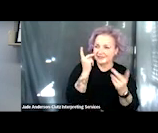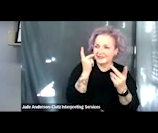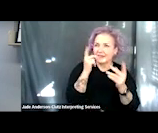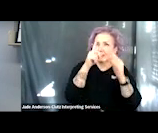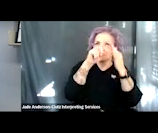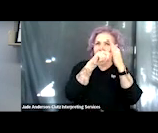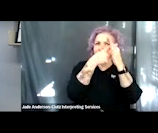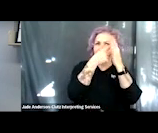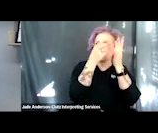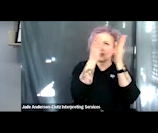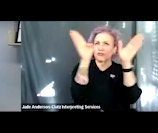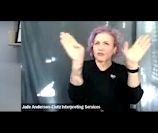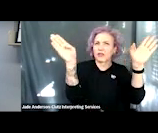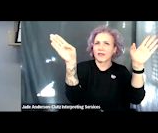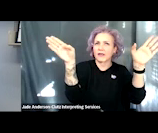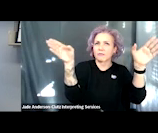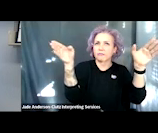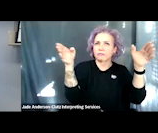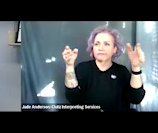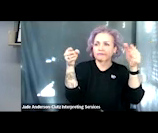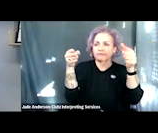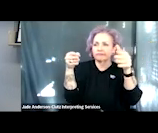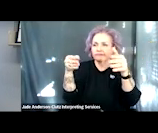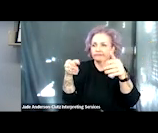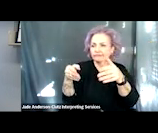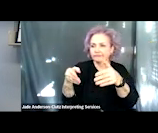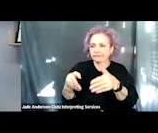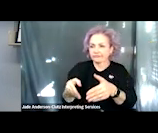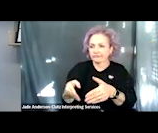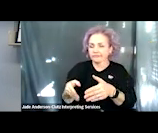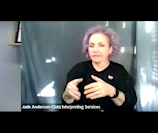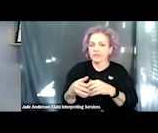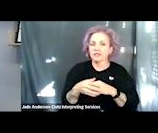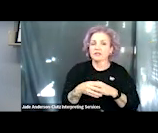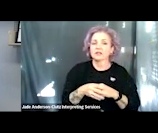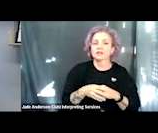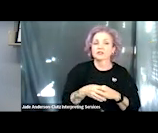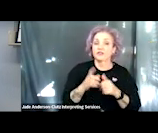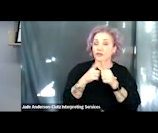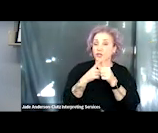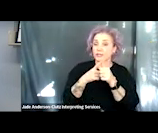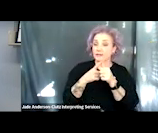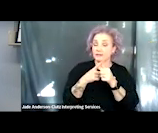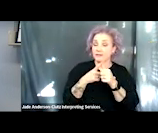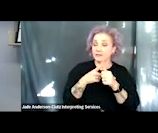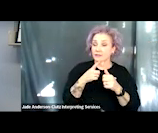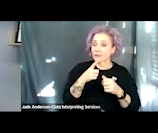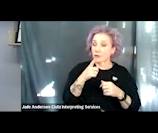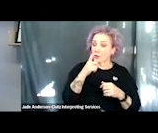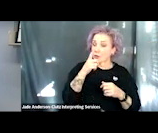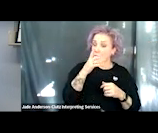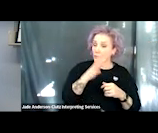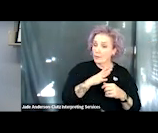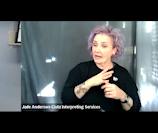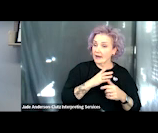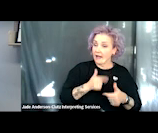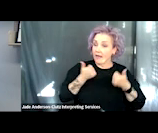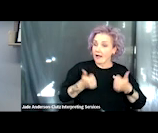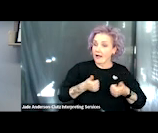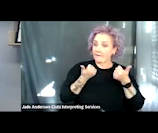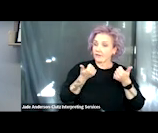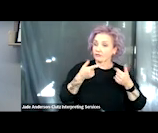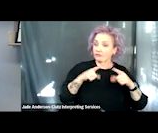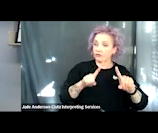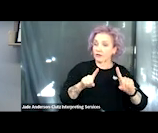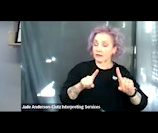autism based on whether the mother was pregnant during an epidemic or pandemic. But we do have those that looked